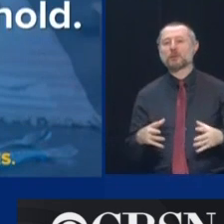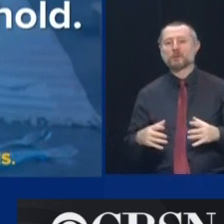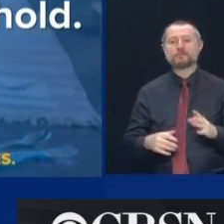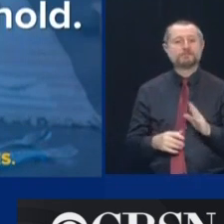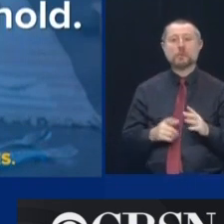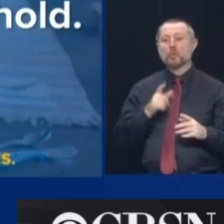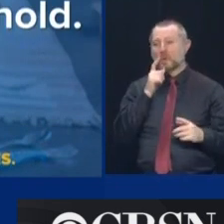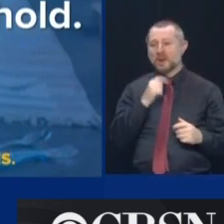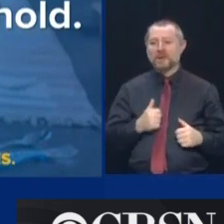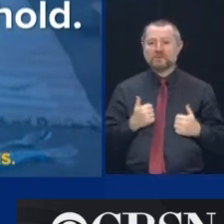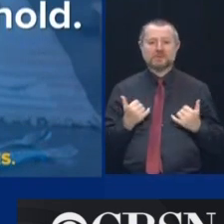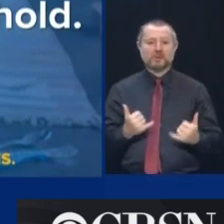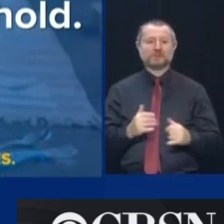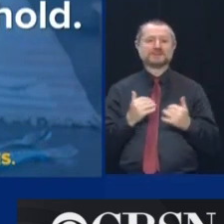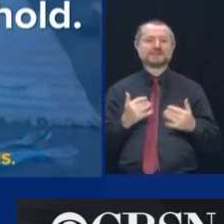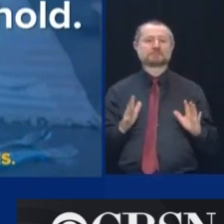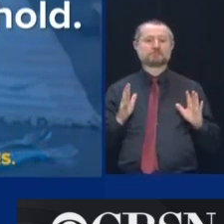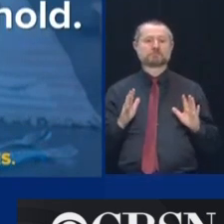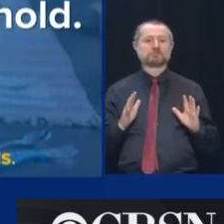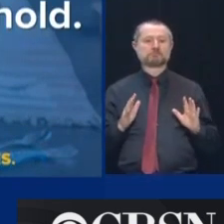your household.